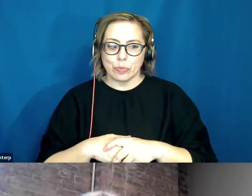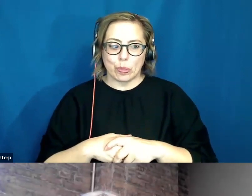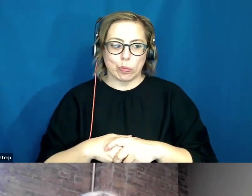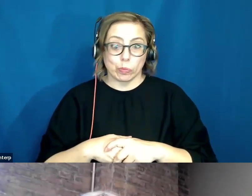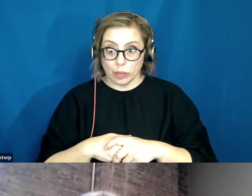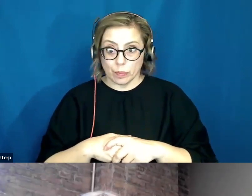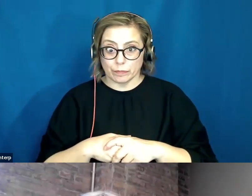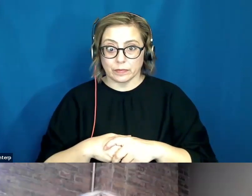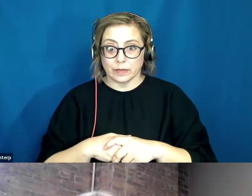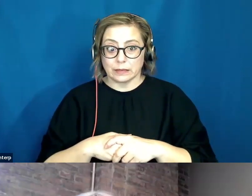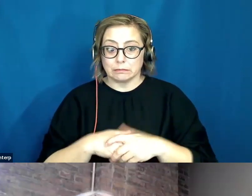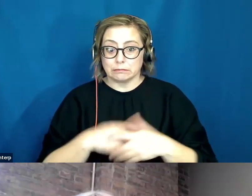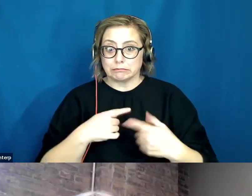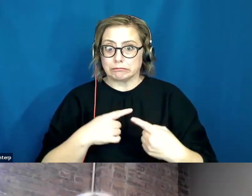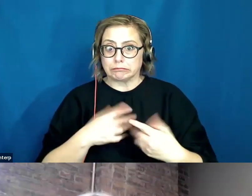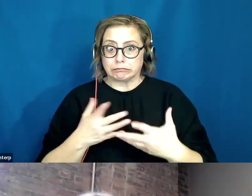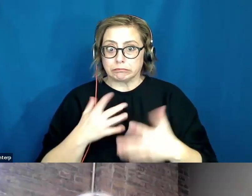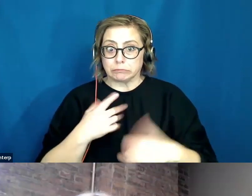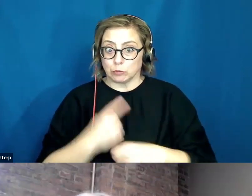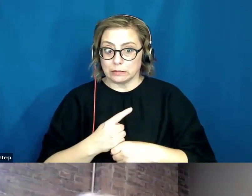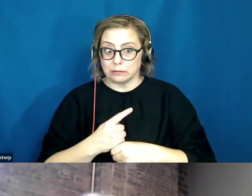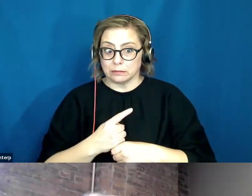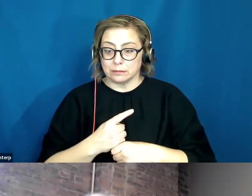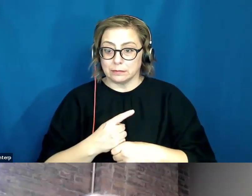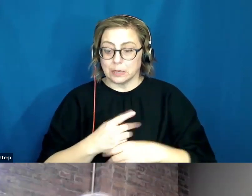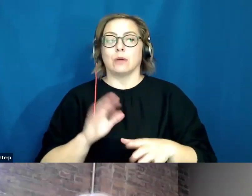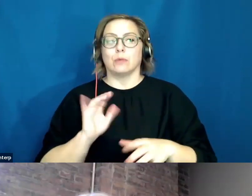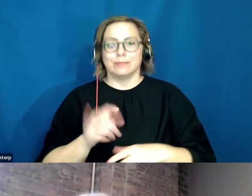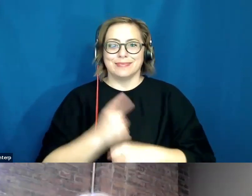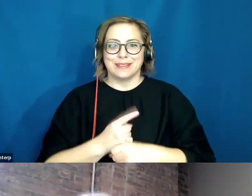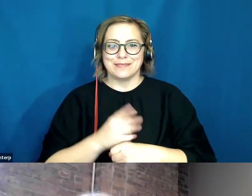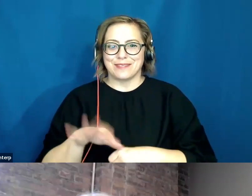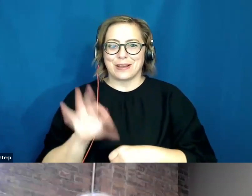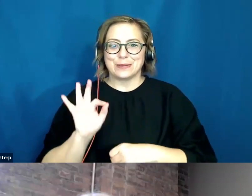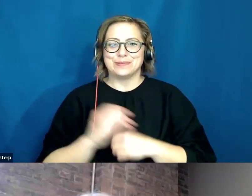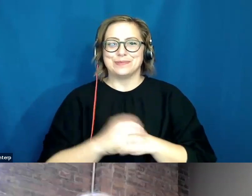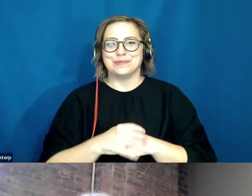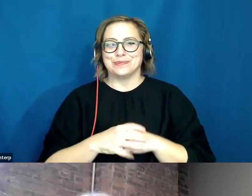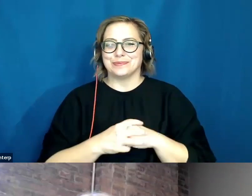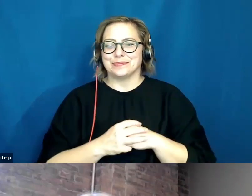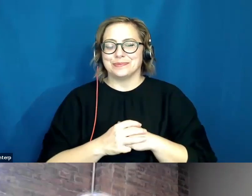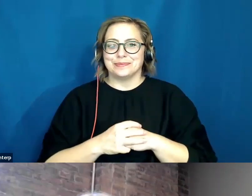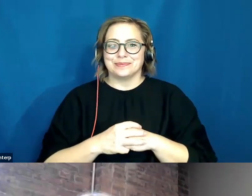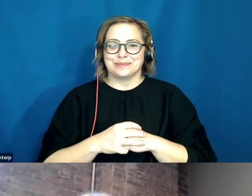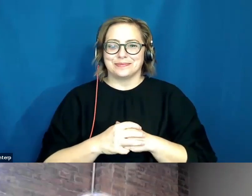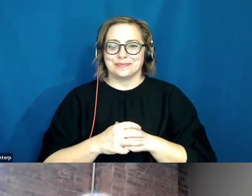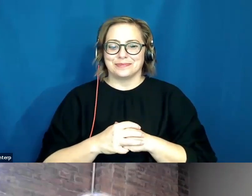I? I think I am. There it is.